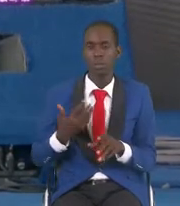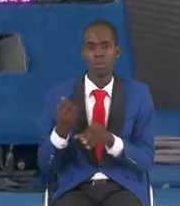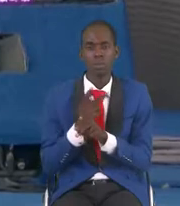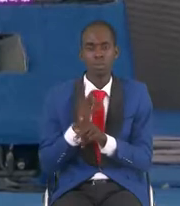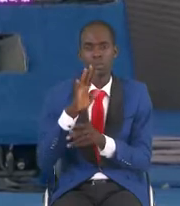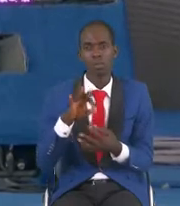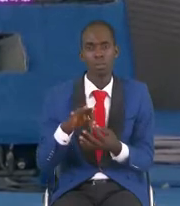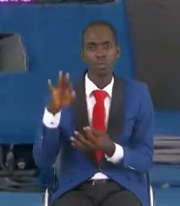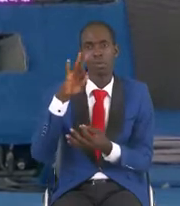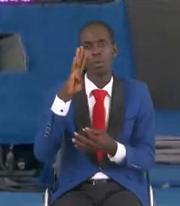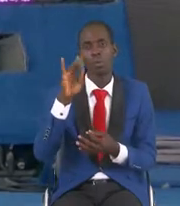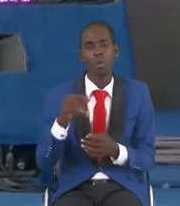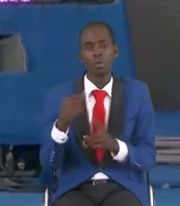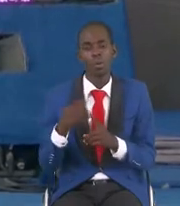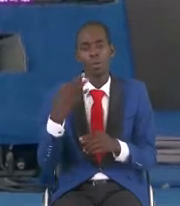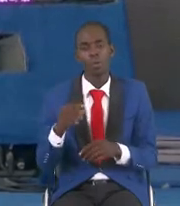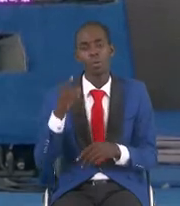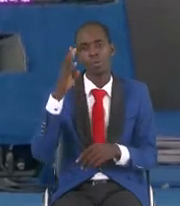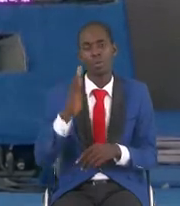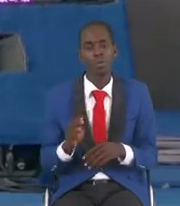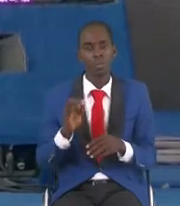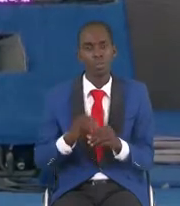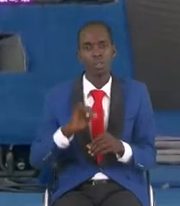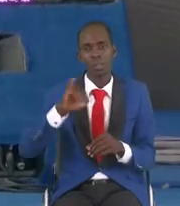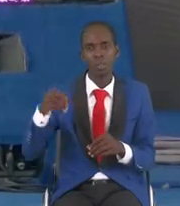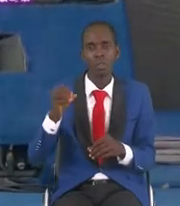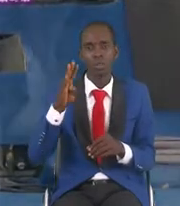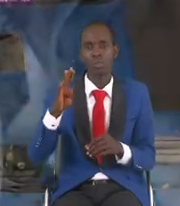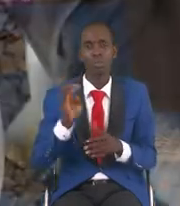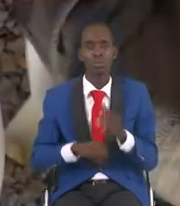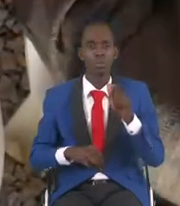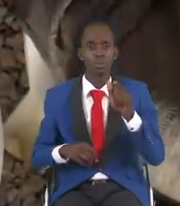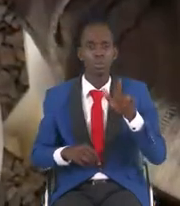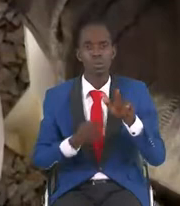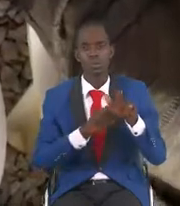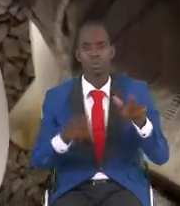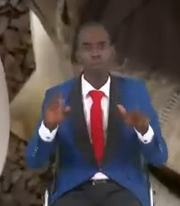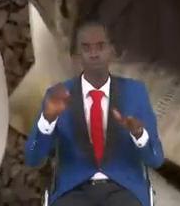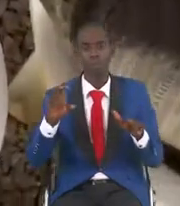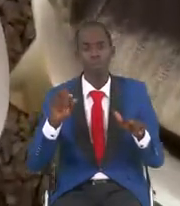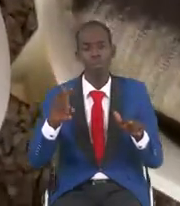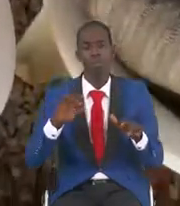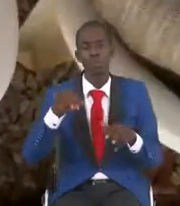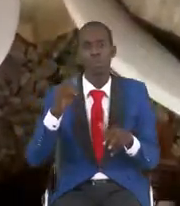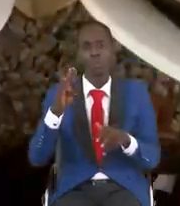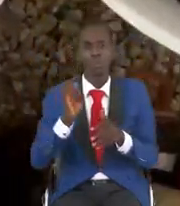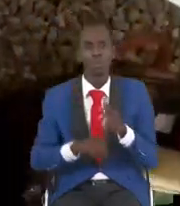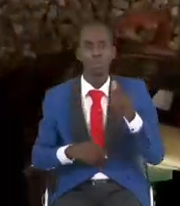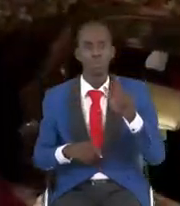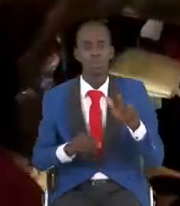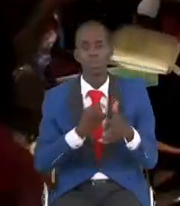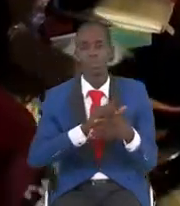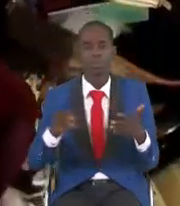the word of God. In Job chapter 23, reading from verse 12, Job chapter 23 verse 12,